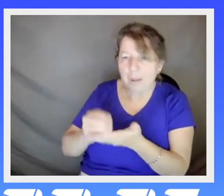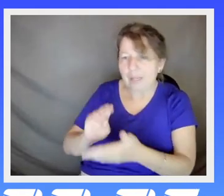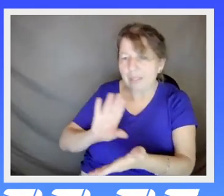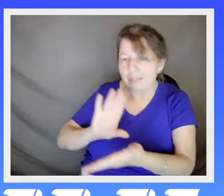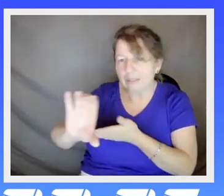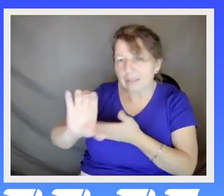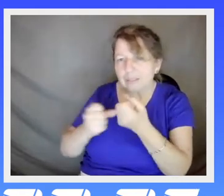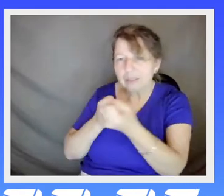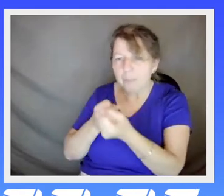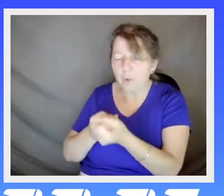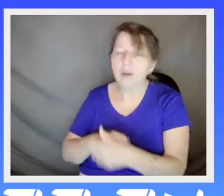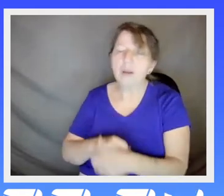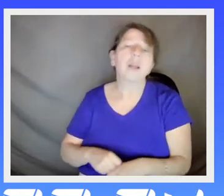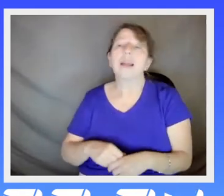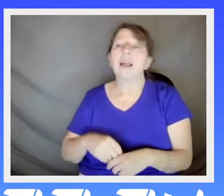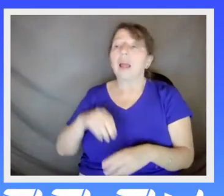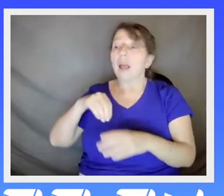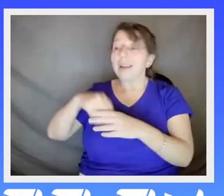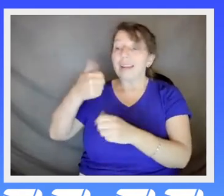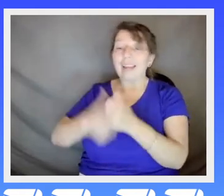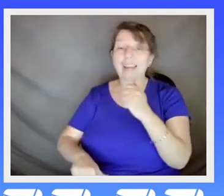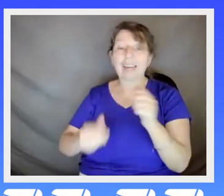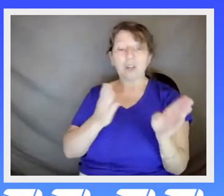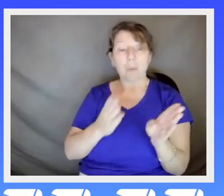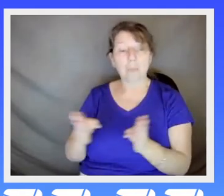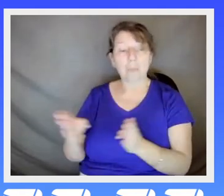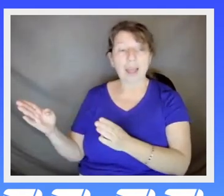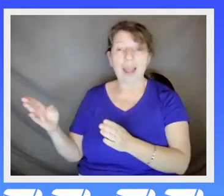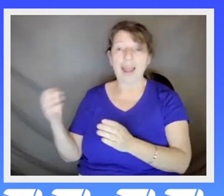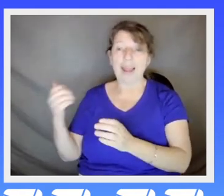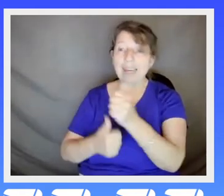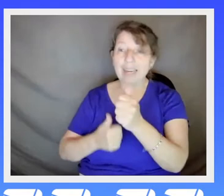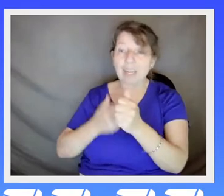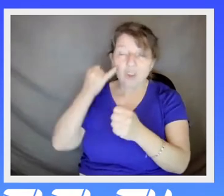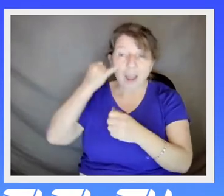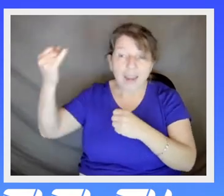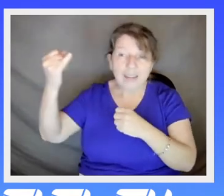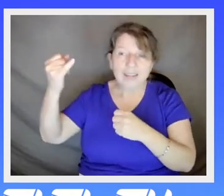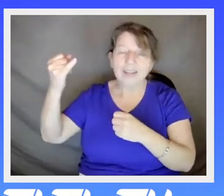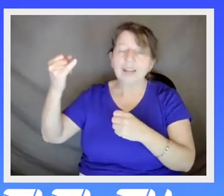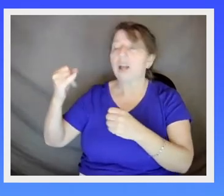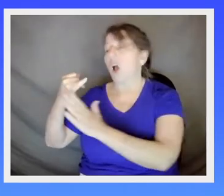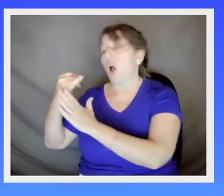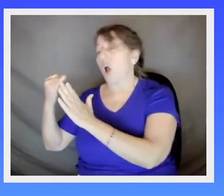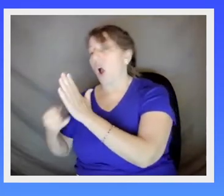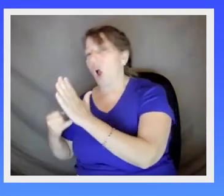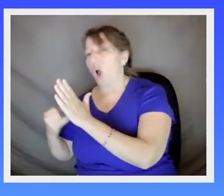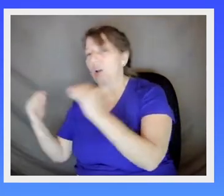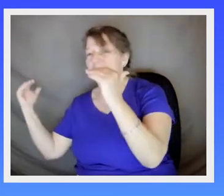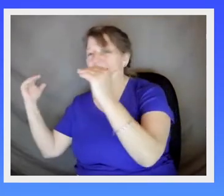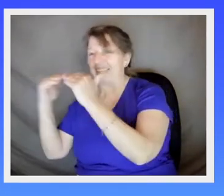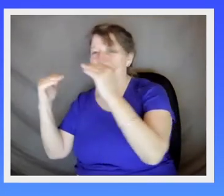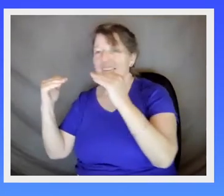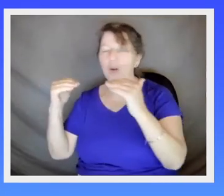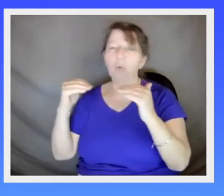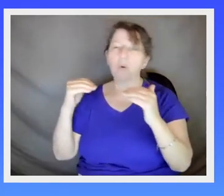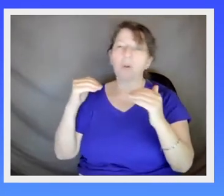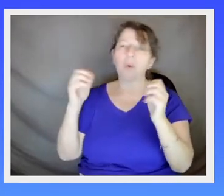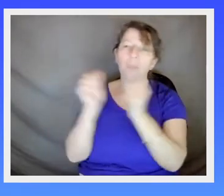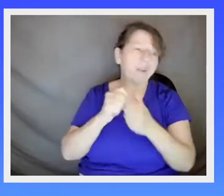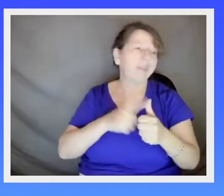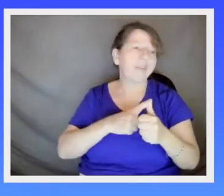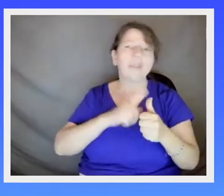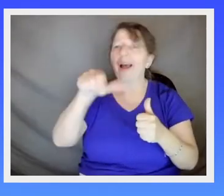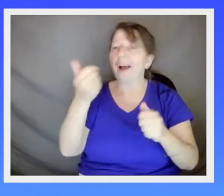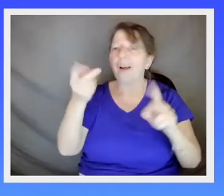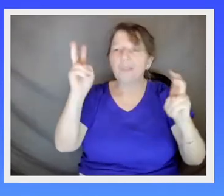spaces we are creating, to ensure that arts is on the same plane as every other thing we're talking about: density, height, transportation, along with how